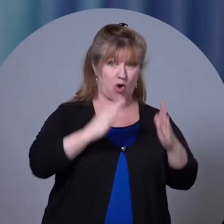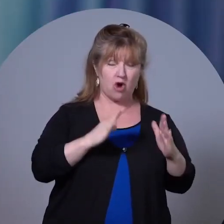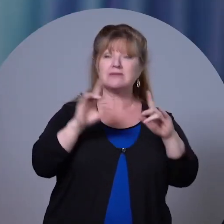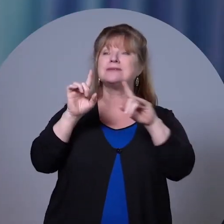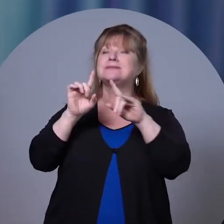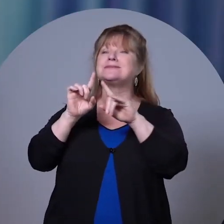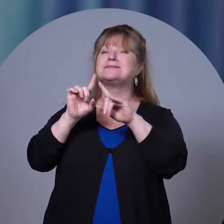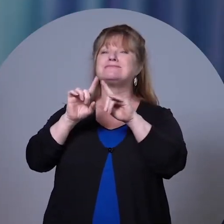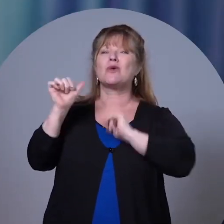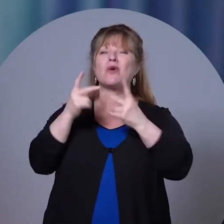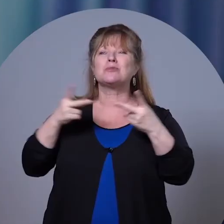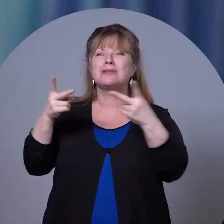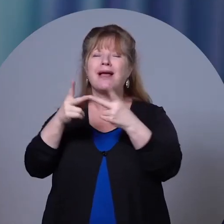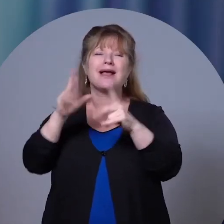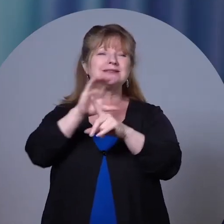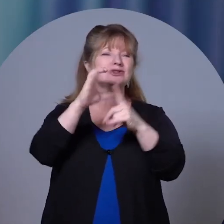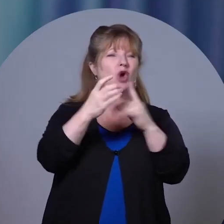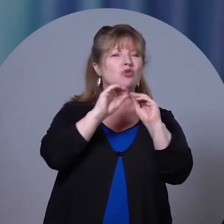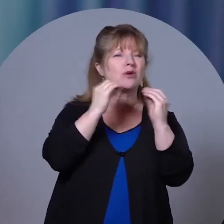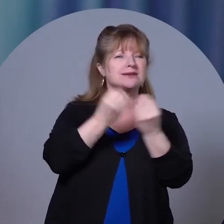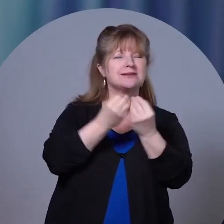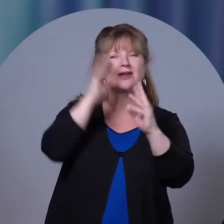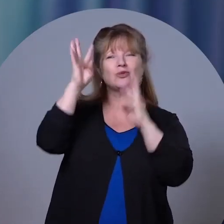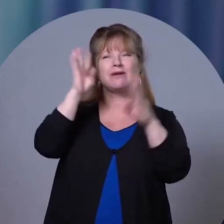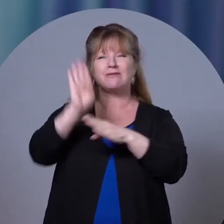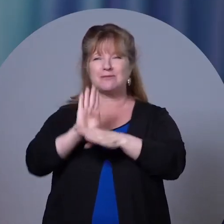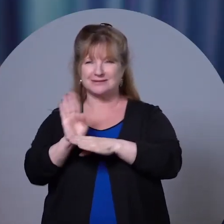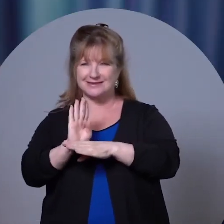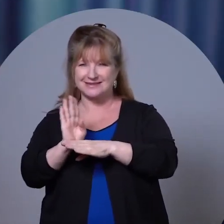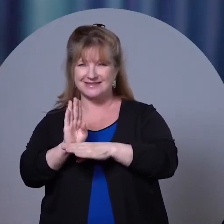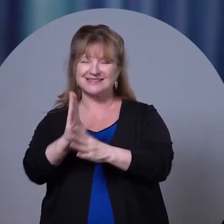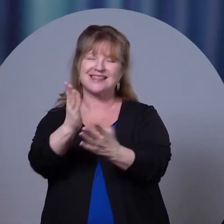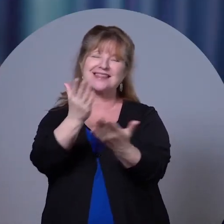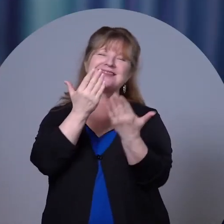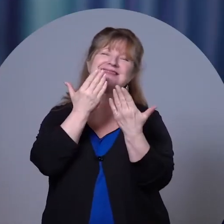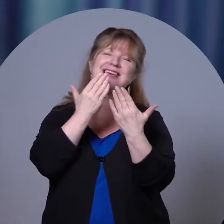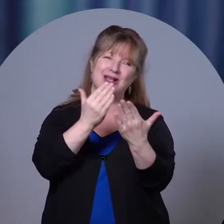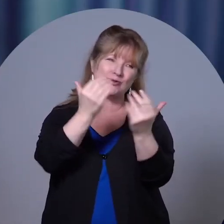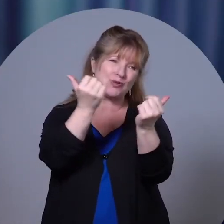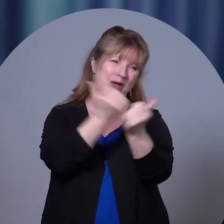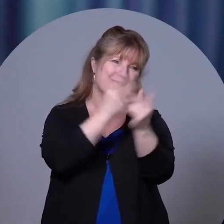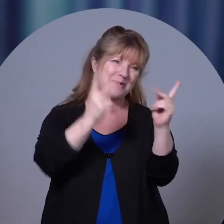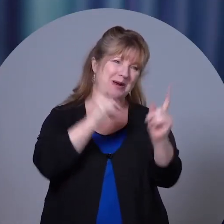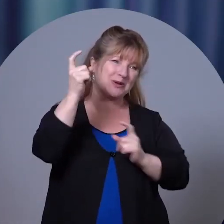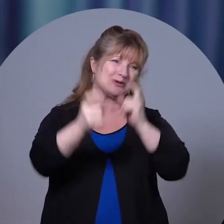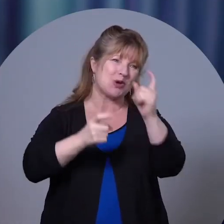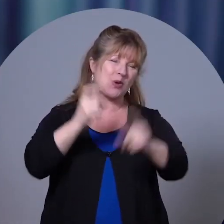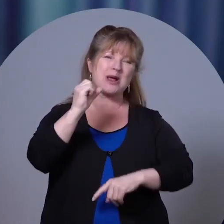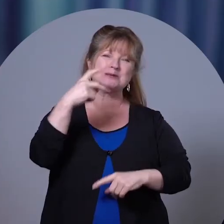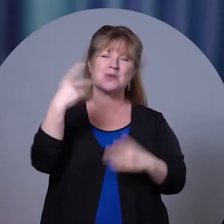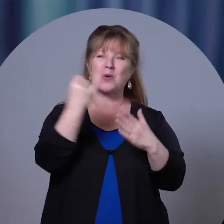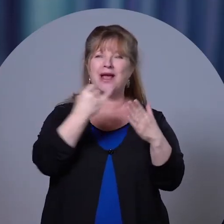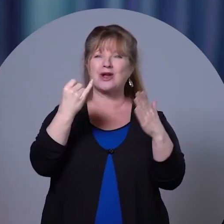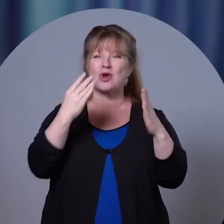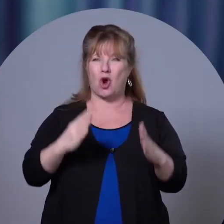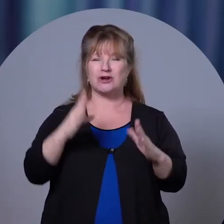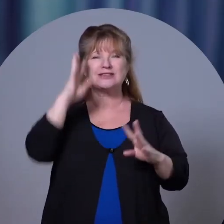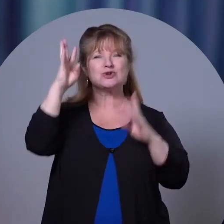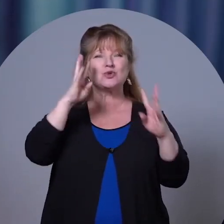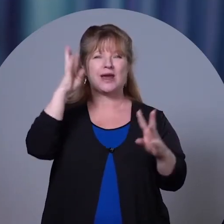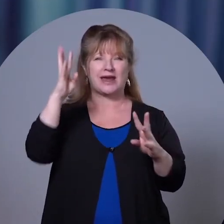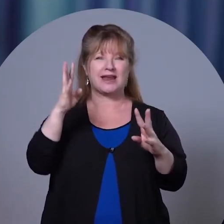pay. "Dear Detective Delvaux, my associates and I would like to inquire." And it was a bit of my old station in the